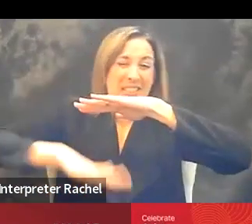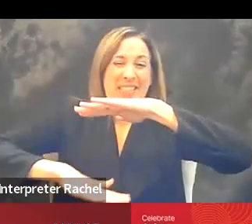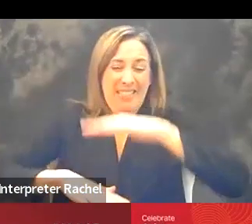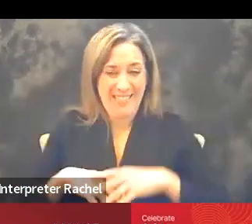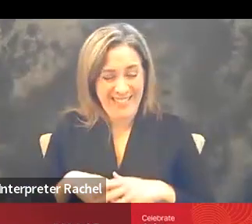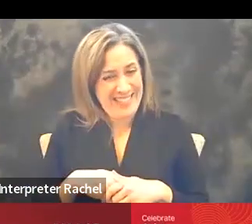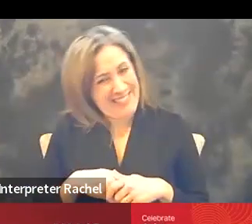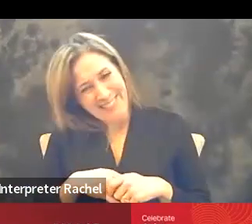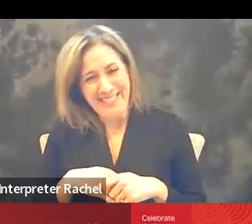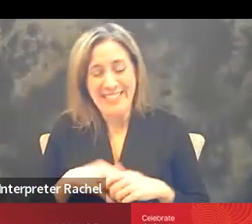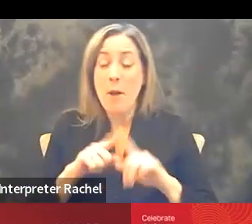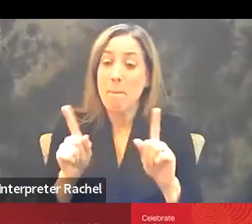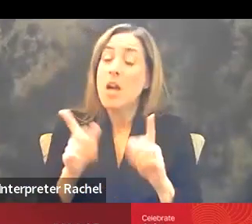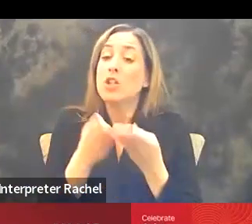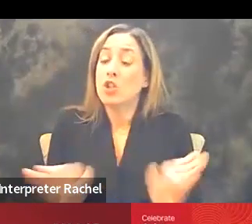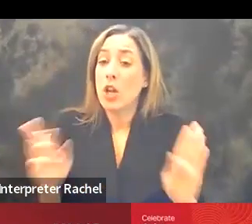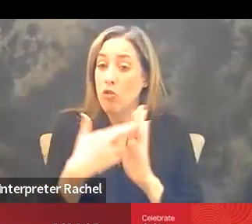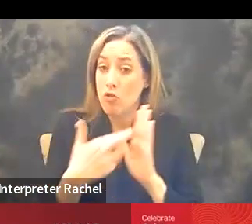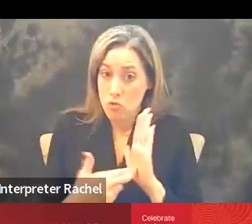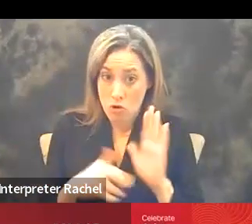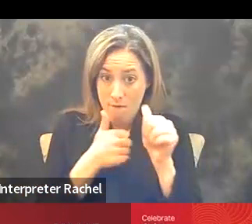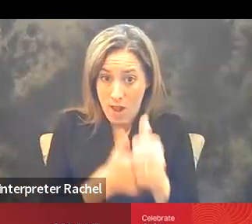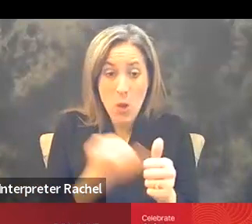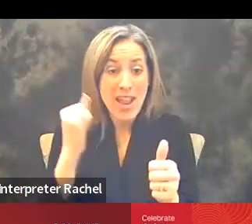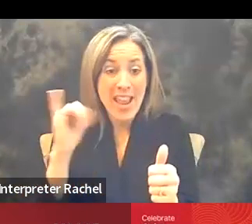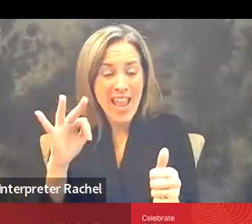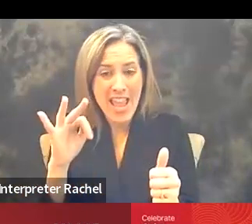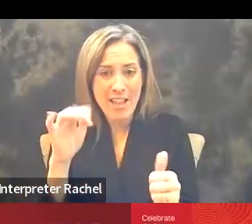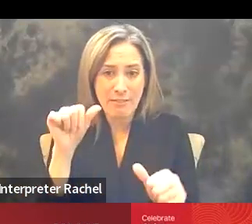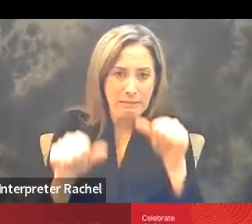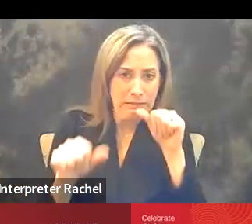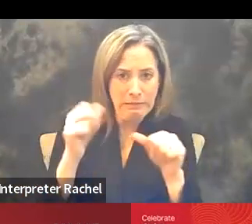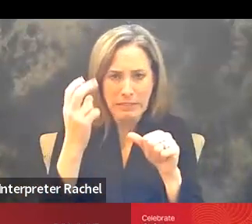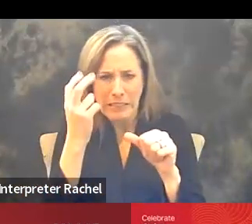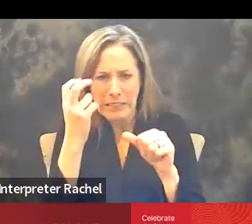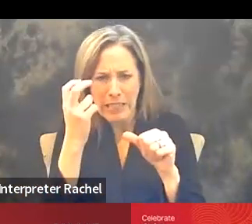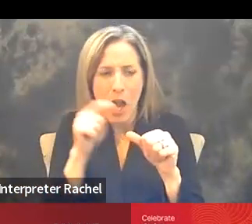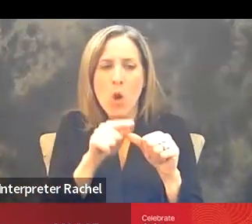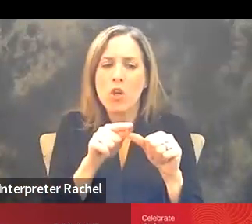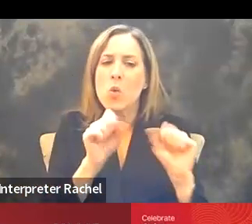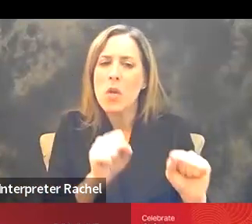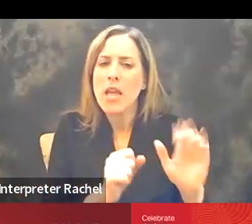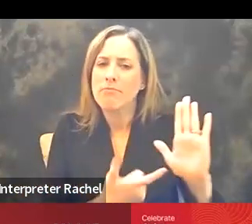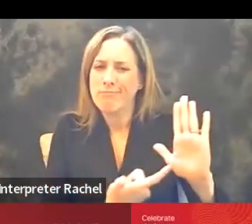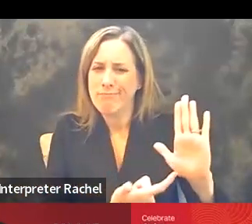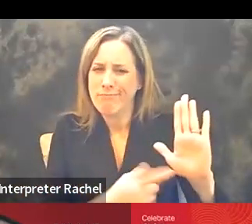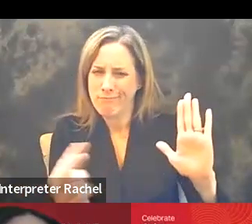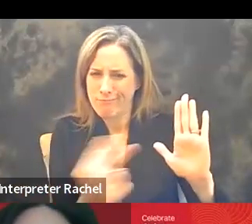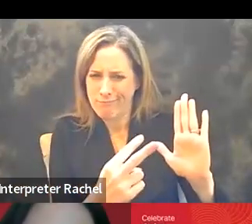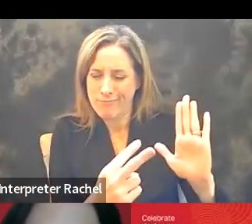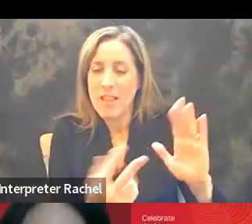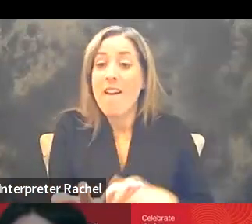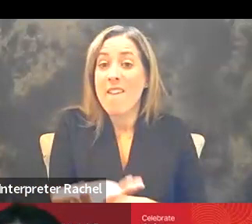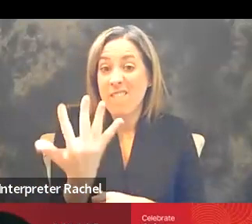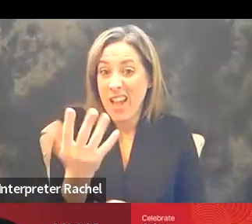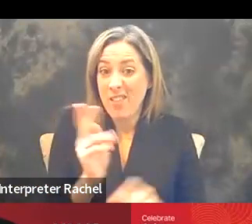our general rule of thumb is when in doubt, put it in front of people, right? And if you put it in front of 5 people, you're going to get those